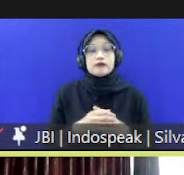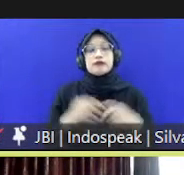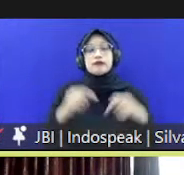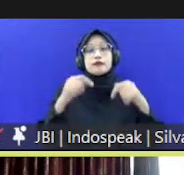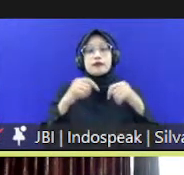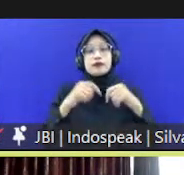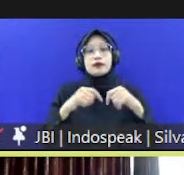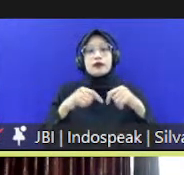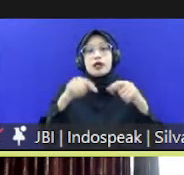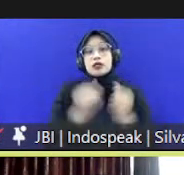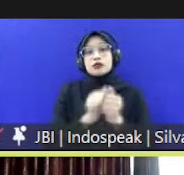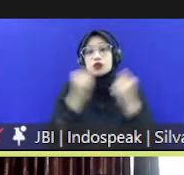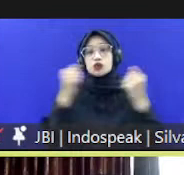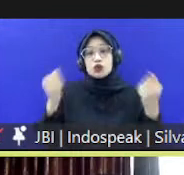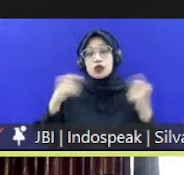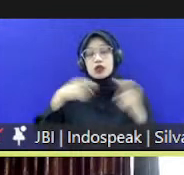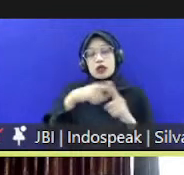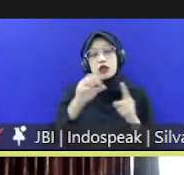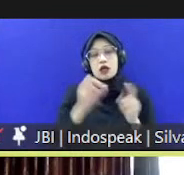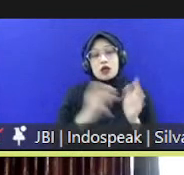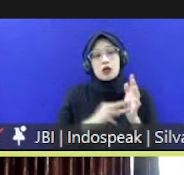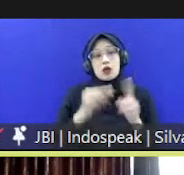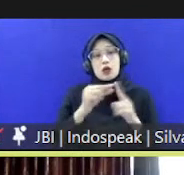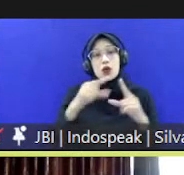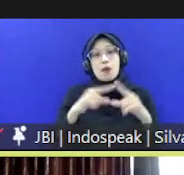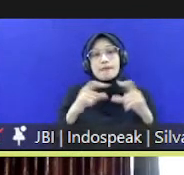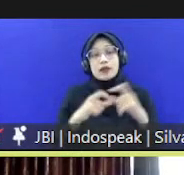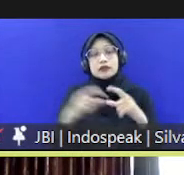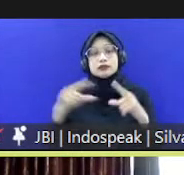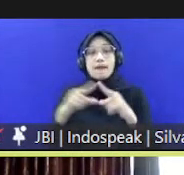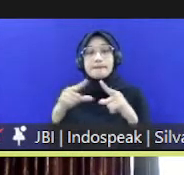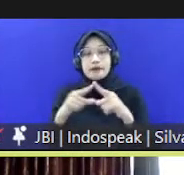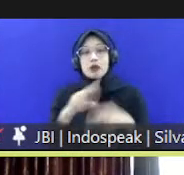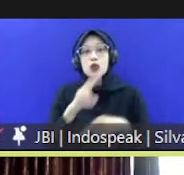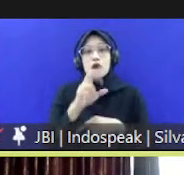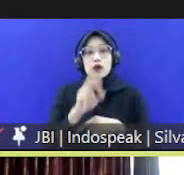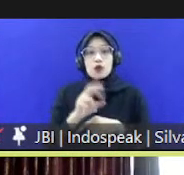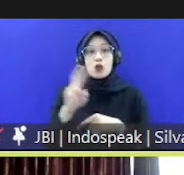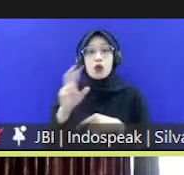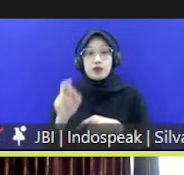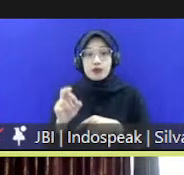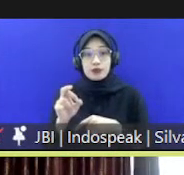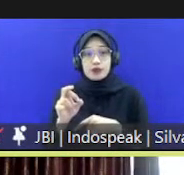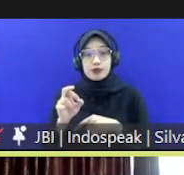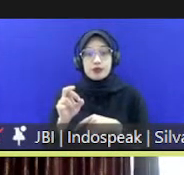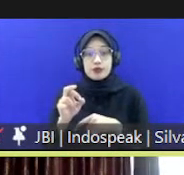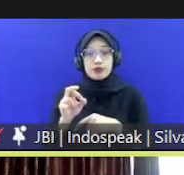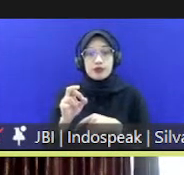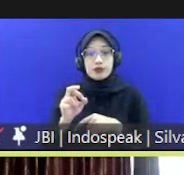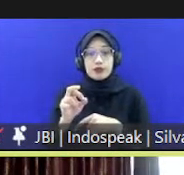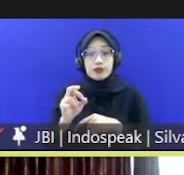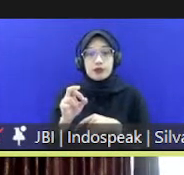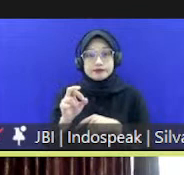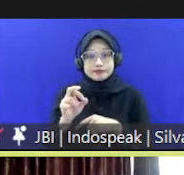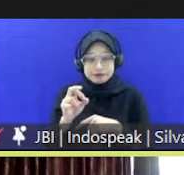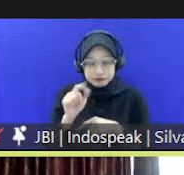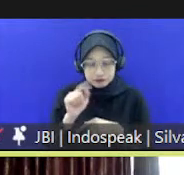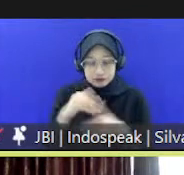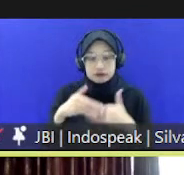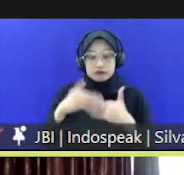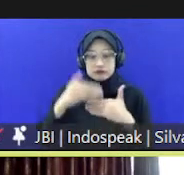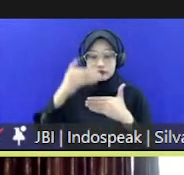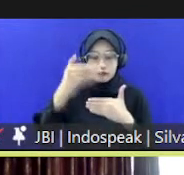Compass in April 2020. But what happened in 1 year after